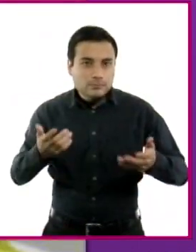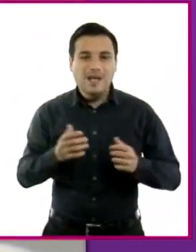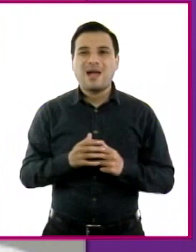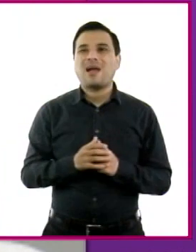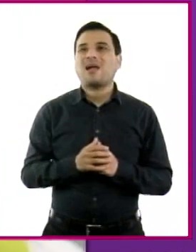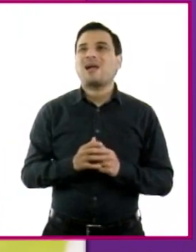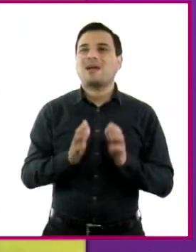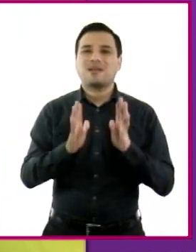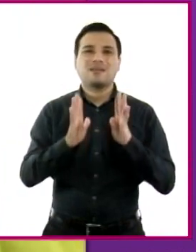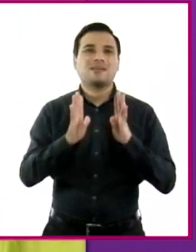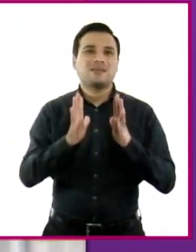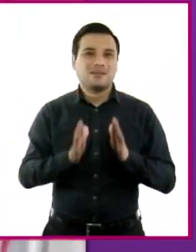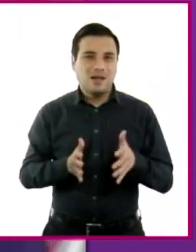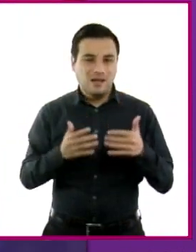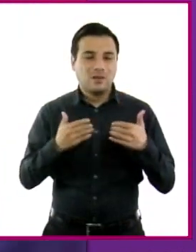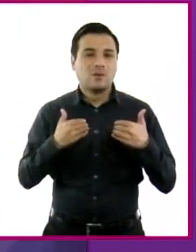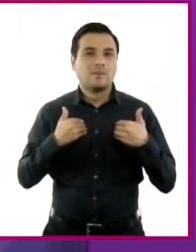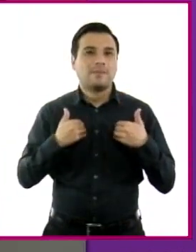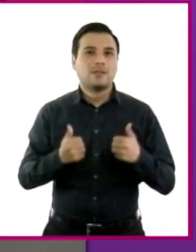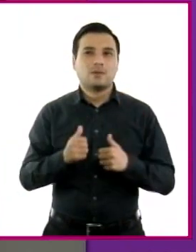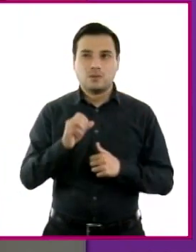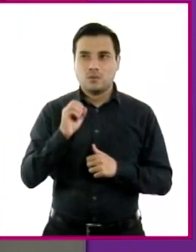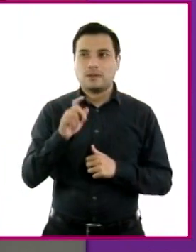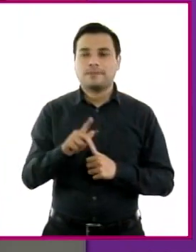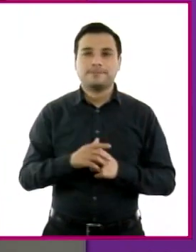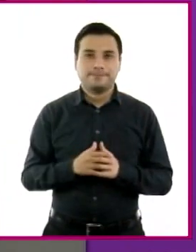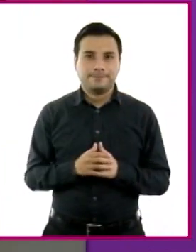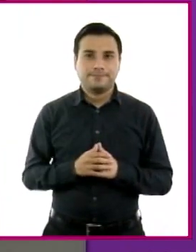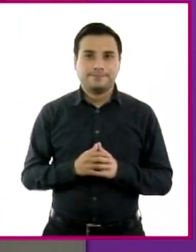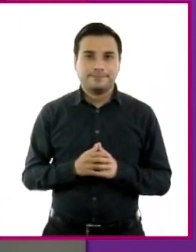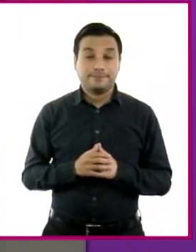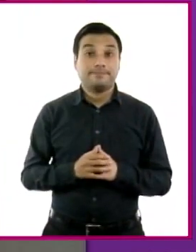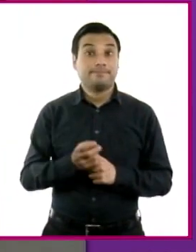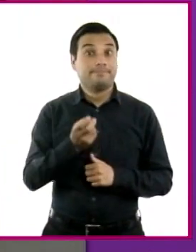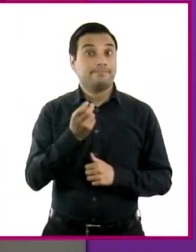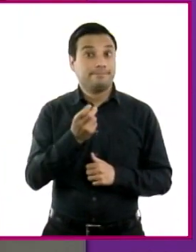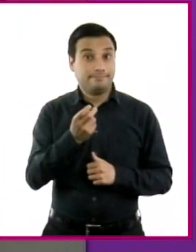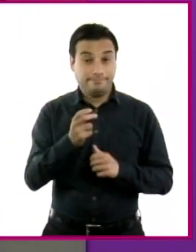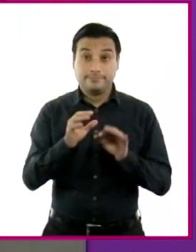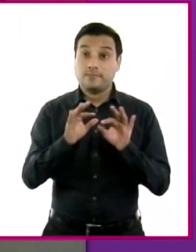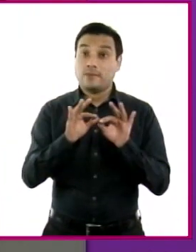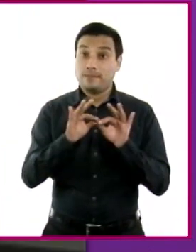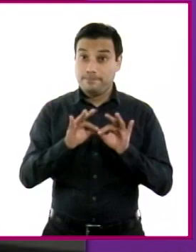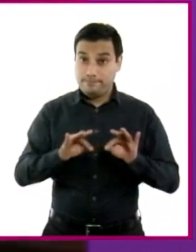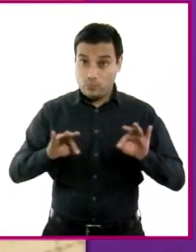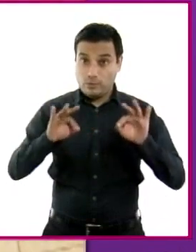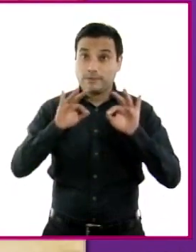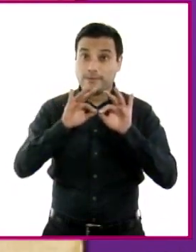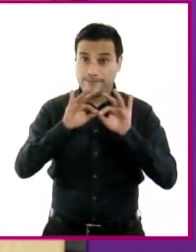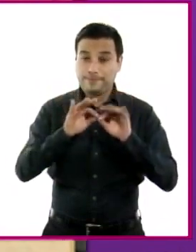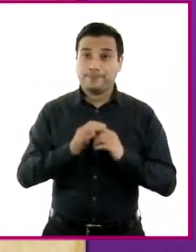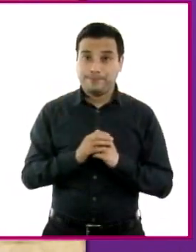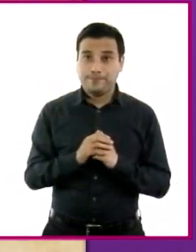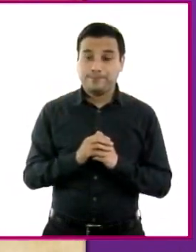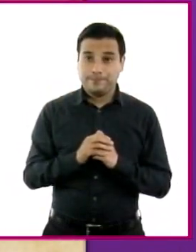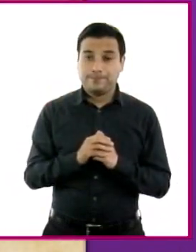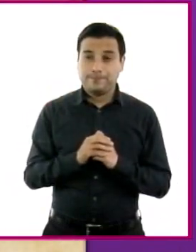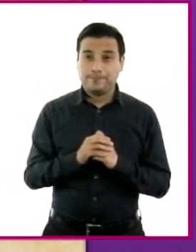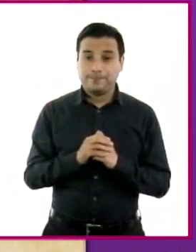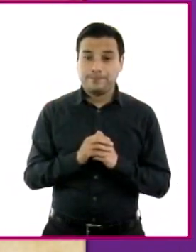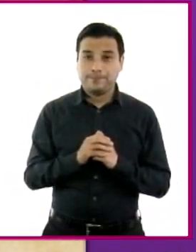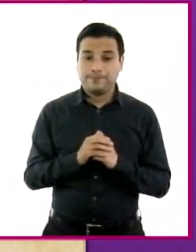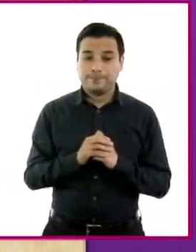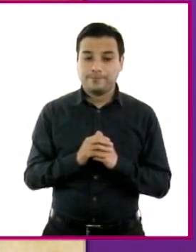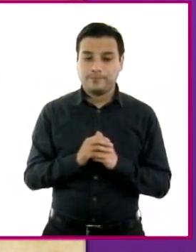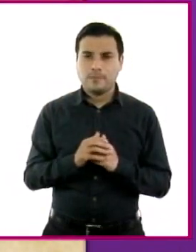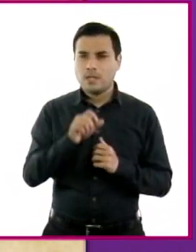Alumnos discapacitados. That's very important, I think. Maybe the rule